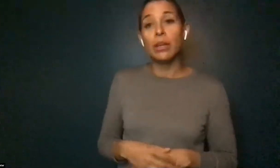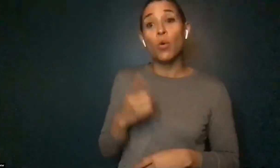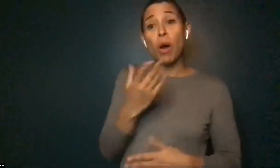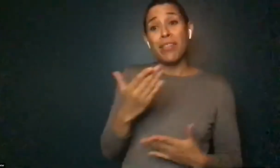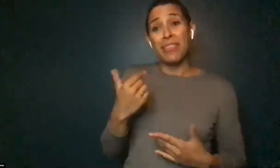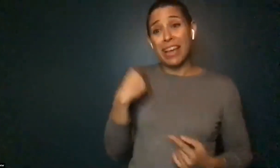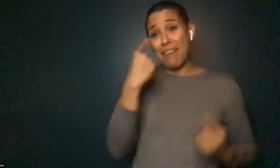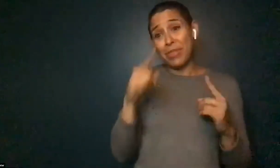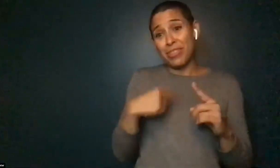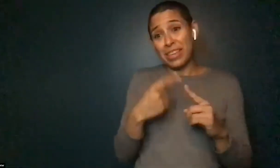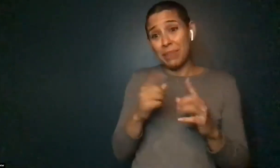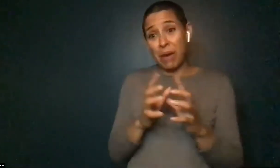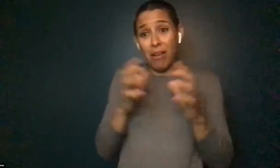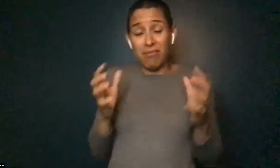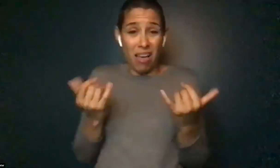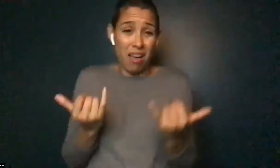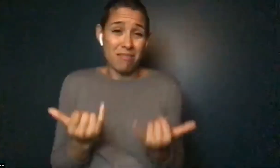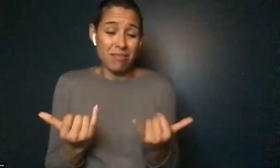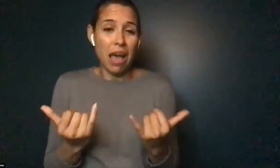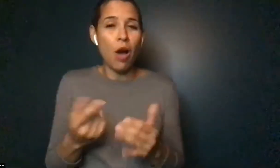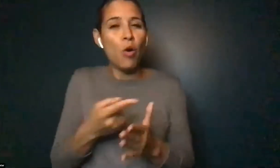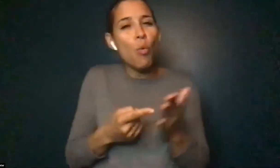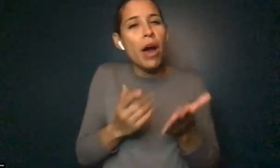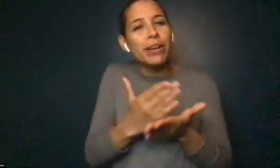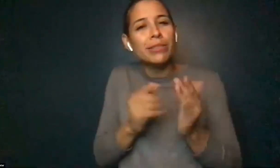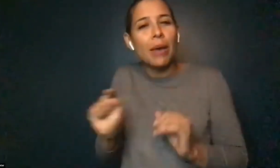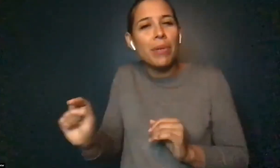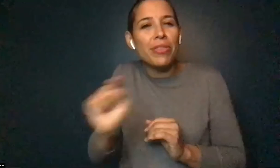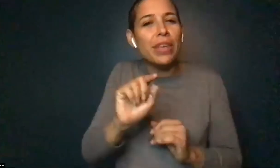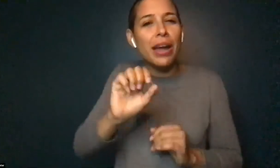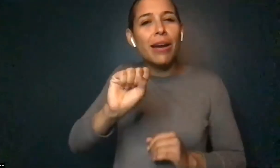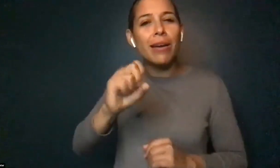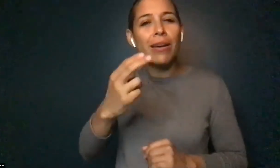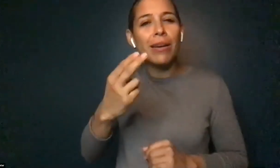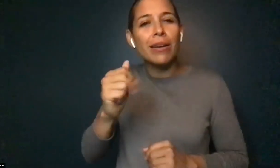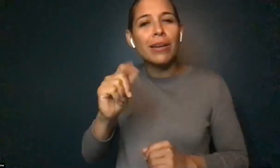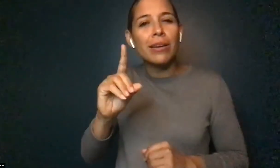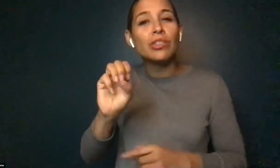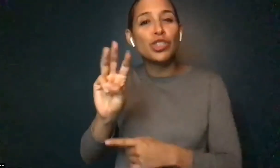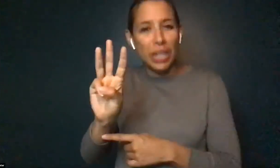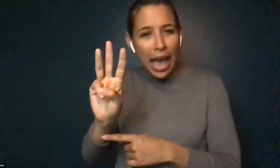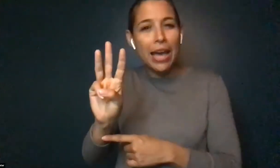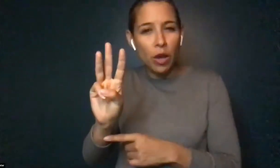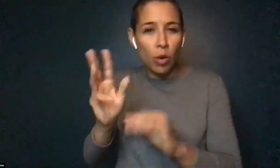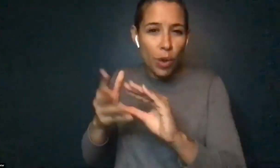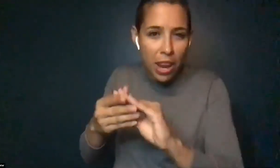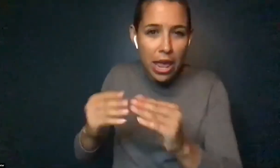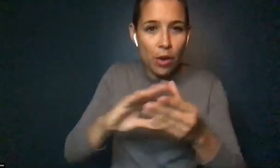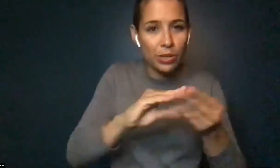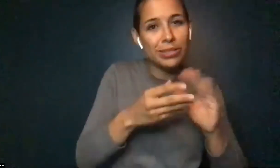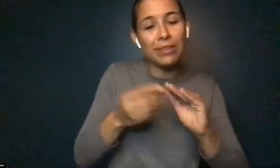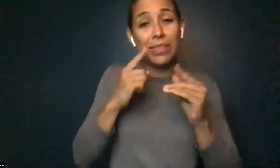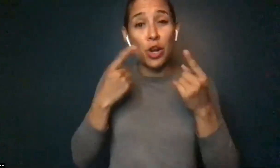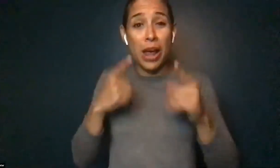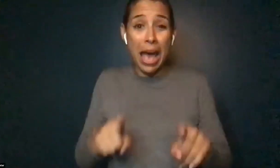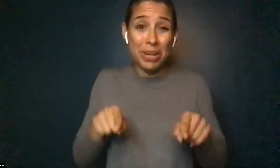is what are some of the shadow narratives that are happening during this, um, larger, um,